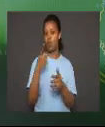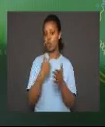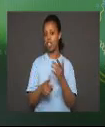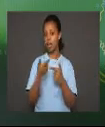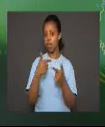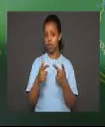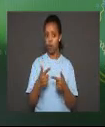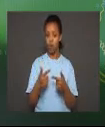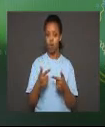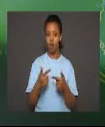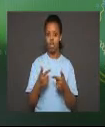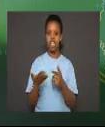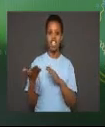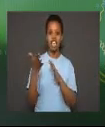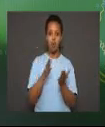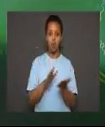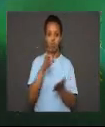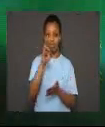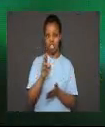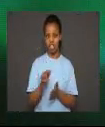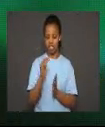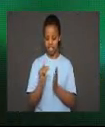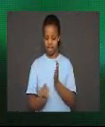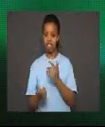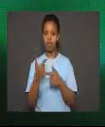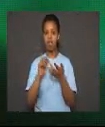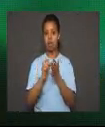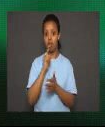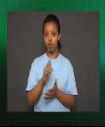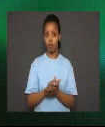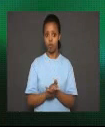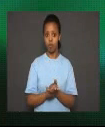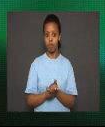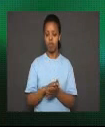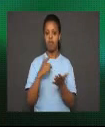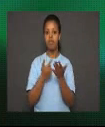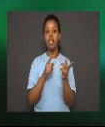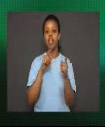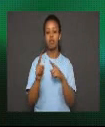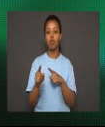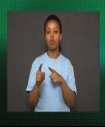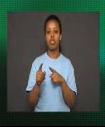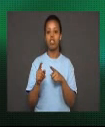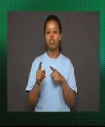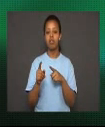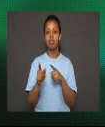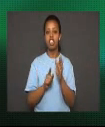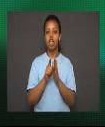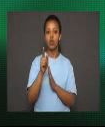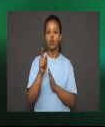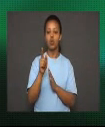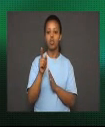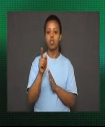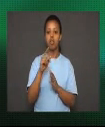the reduction of death rates. Some advances include the increase